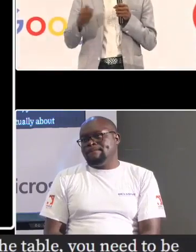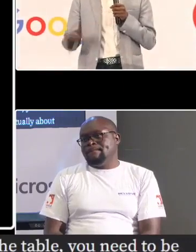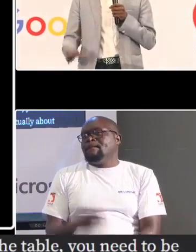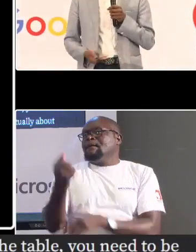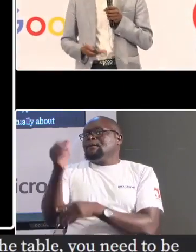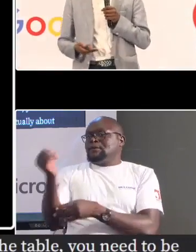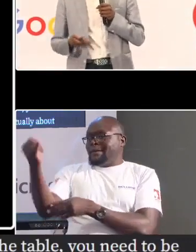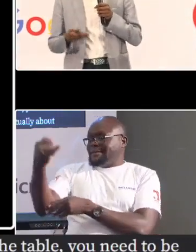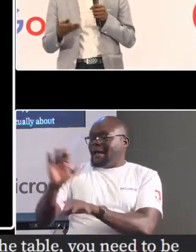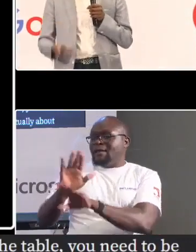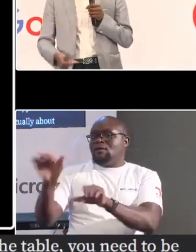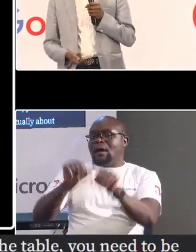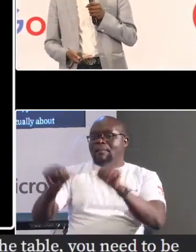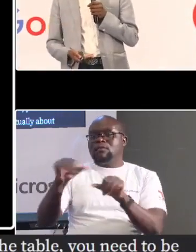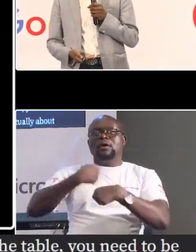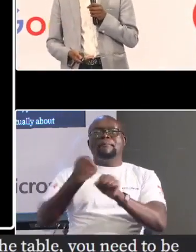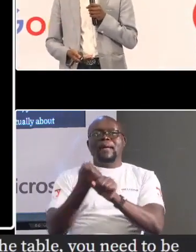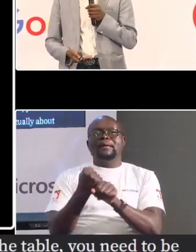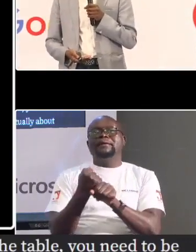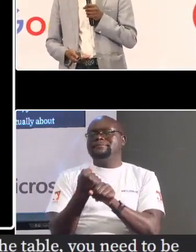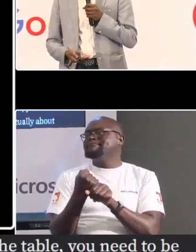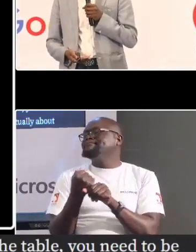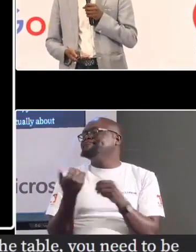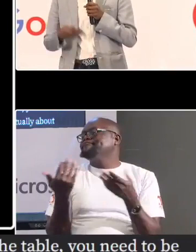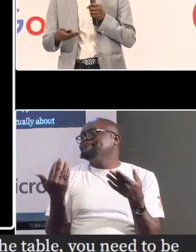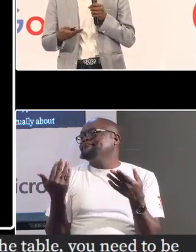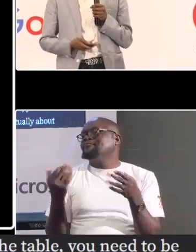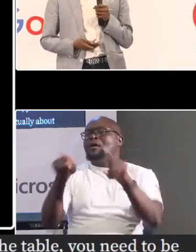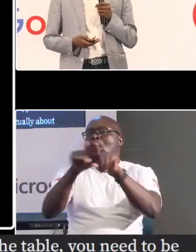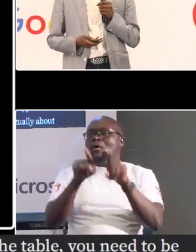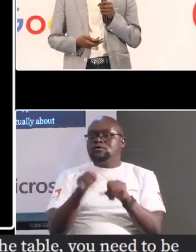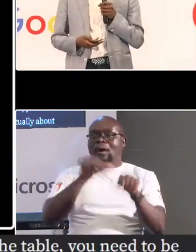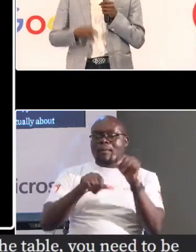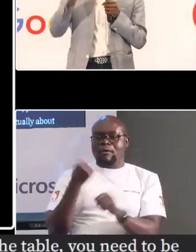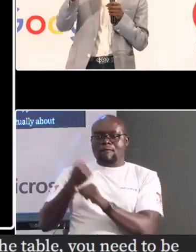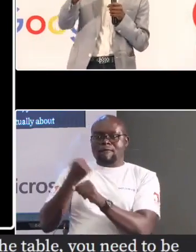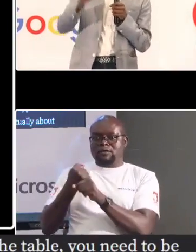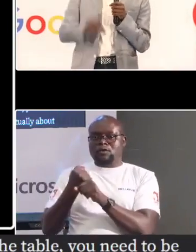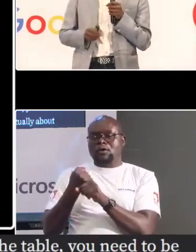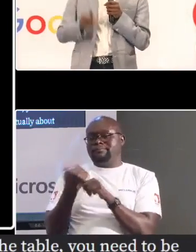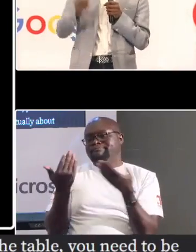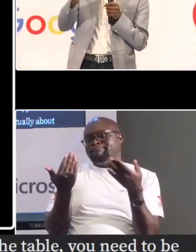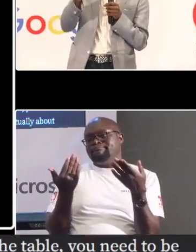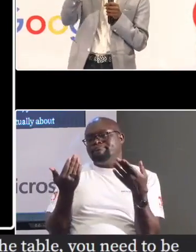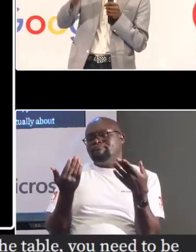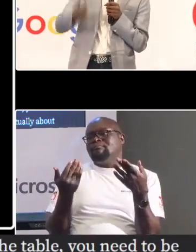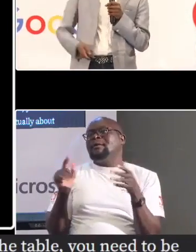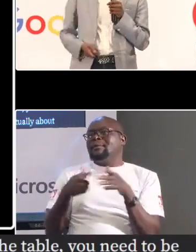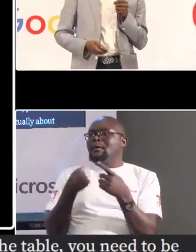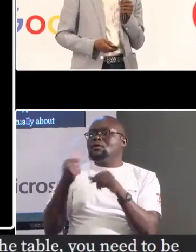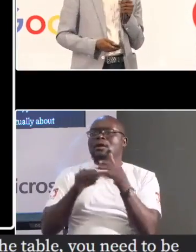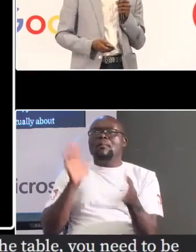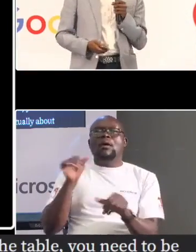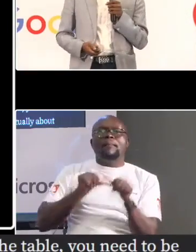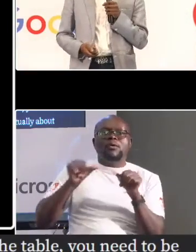So design isn't just about making things pretty. It's also about functional delight. I'm going to be talking a lot